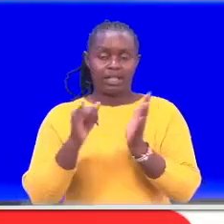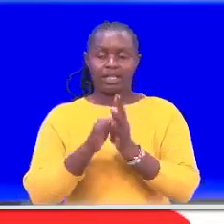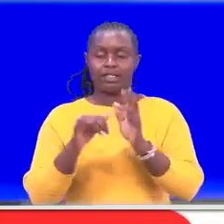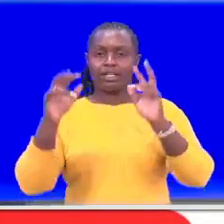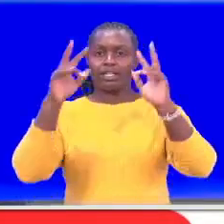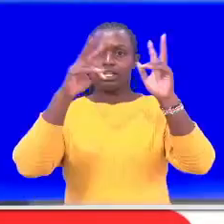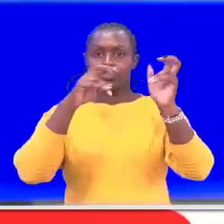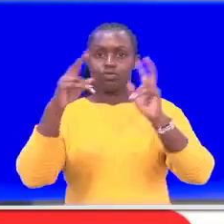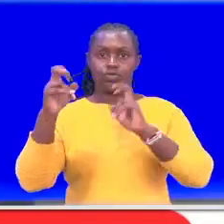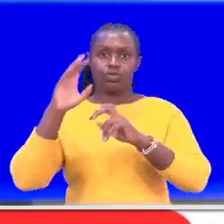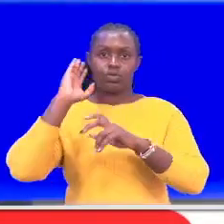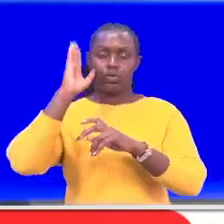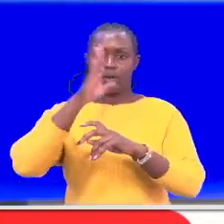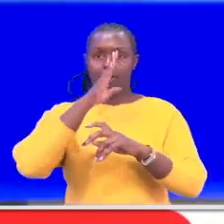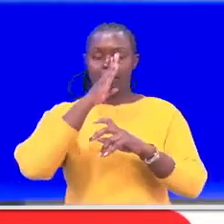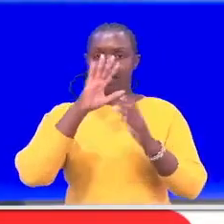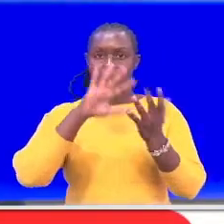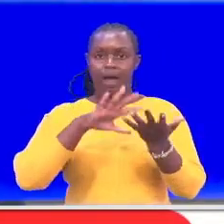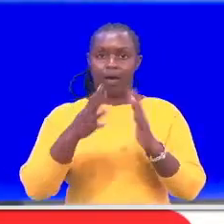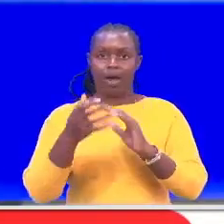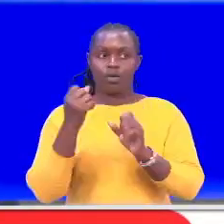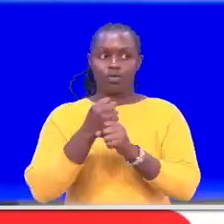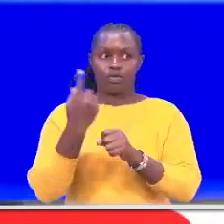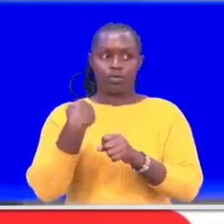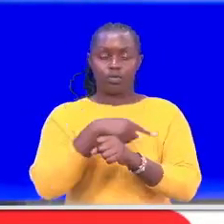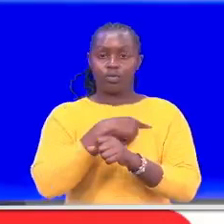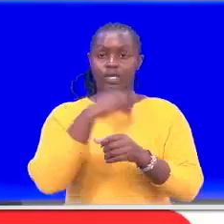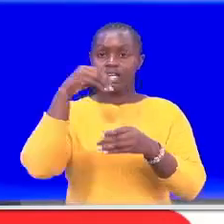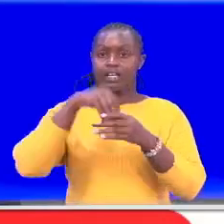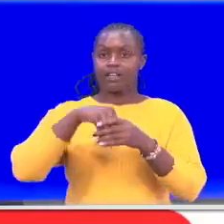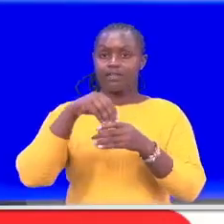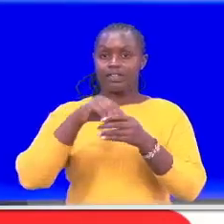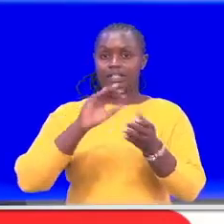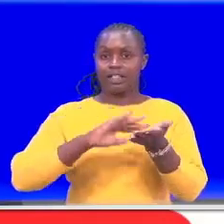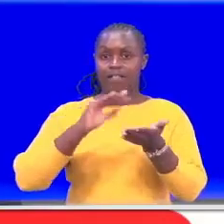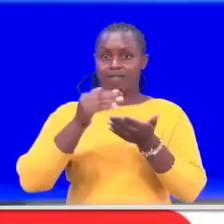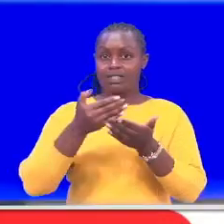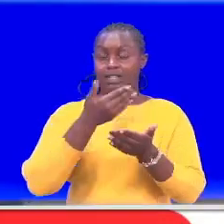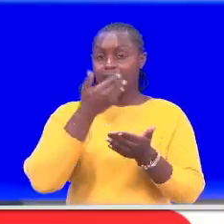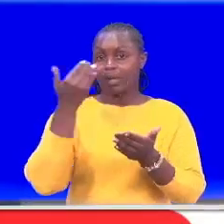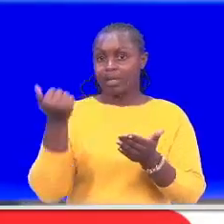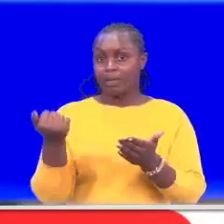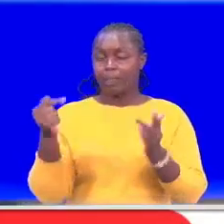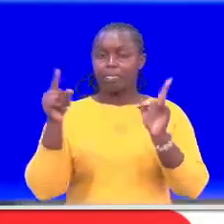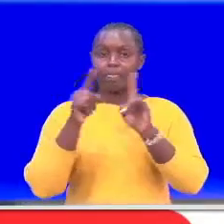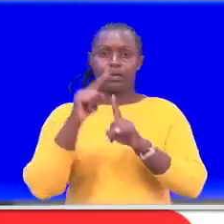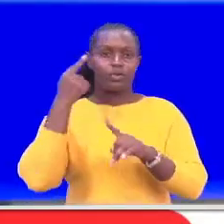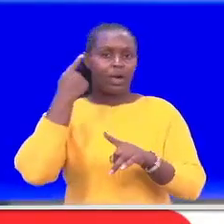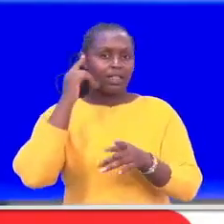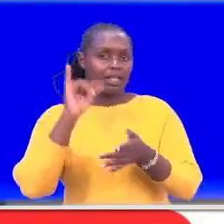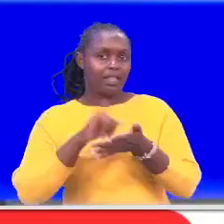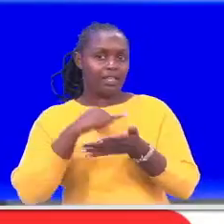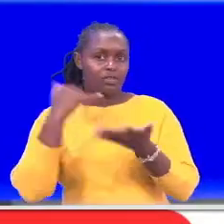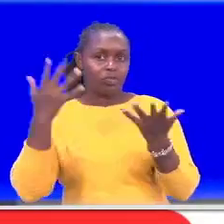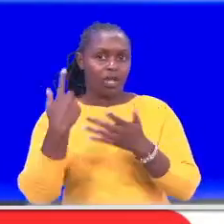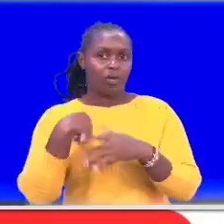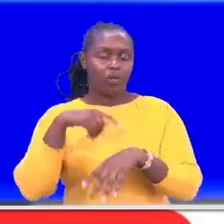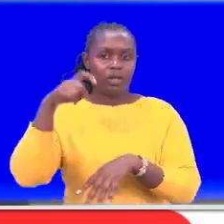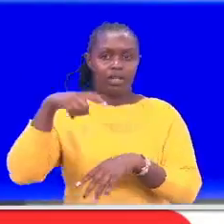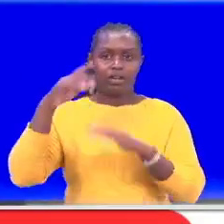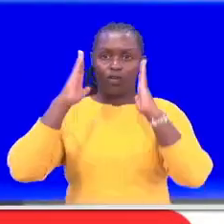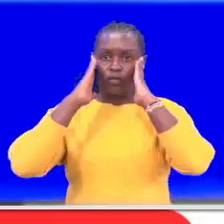be, how do we invest the funds better? And I think critically, that is where we need to focus,